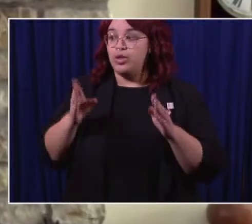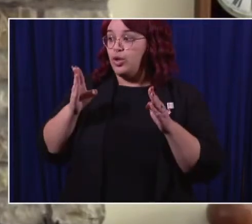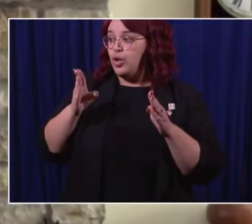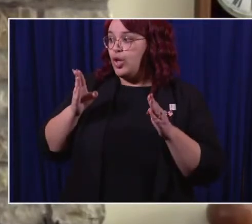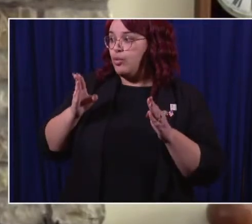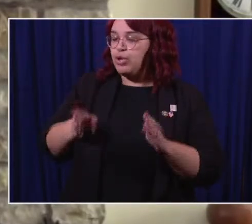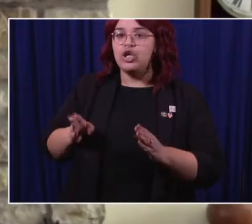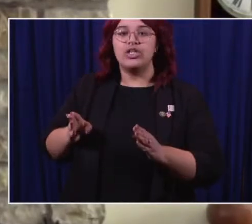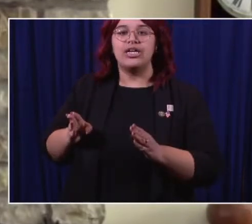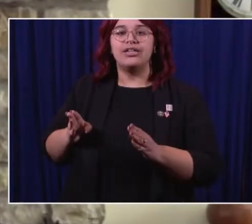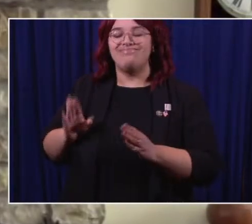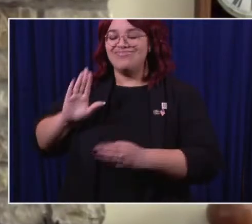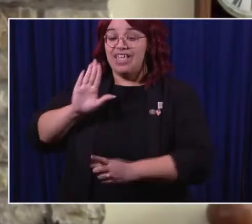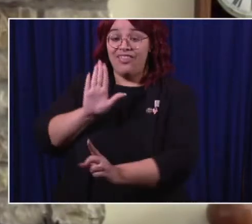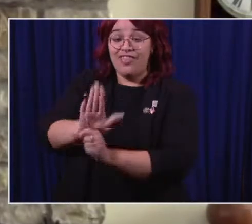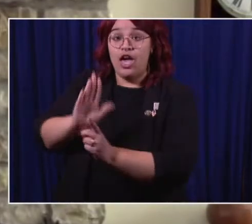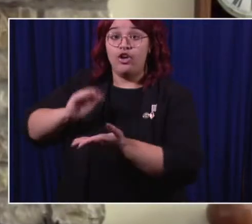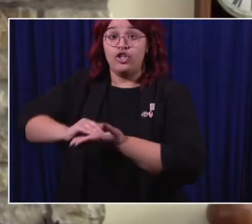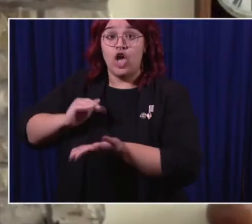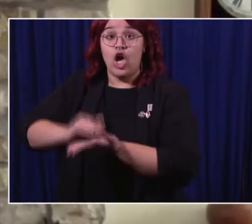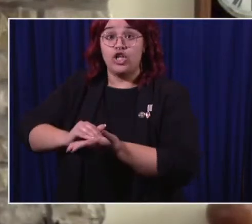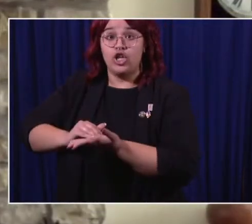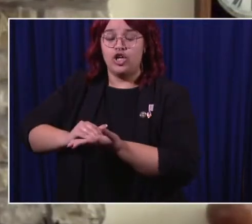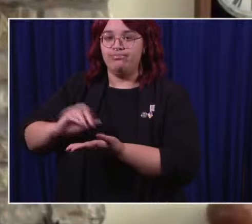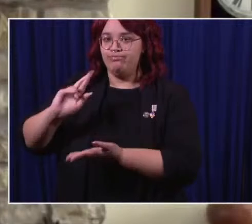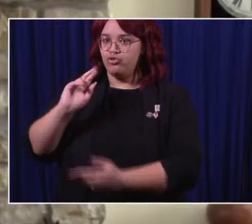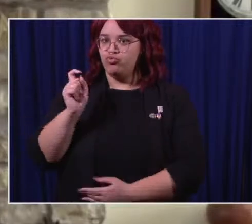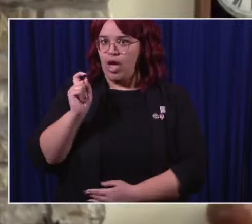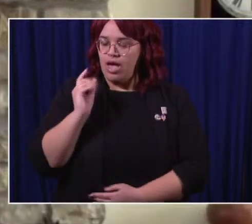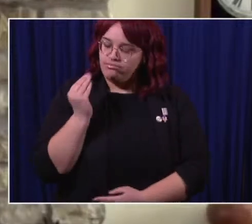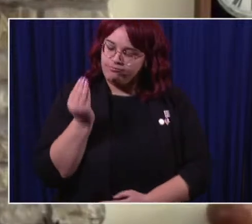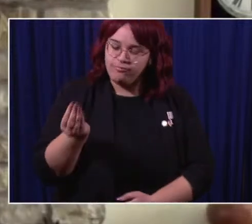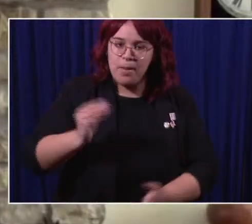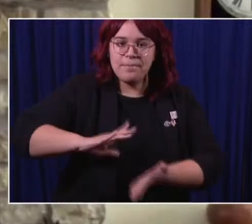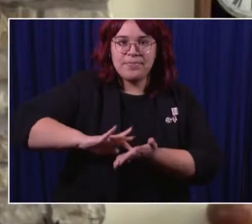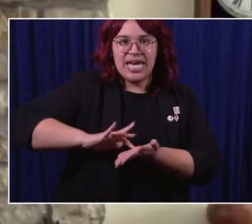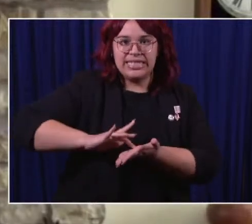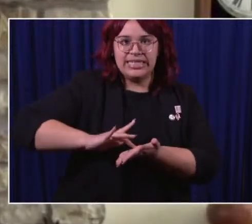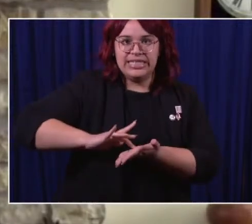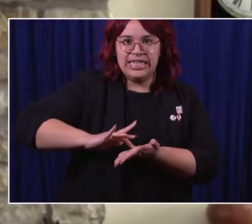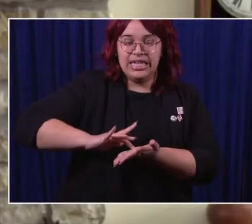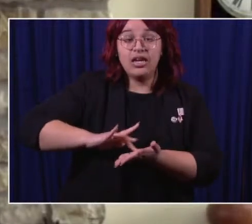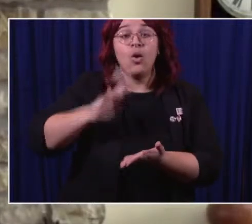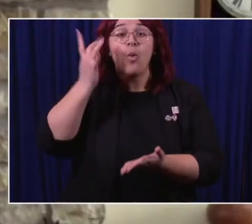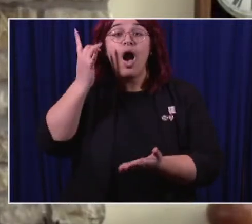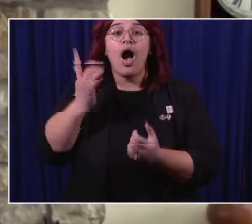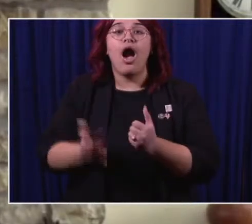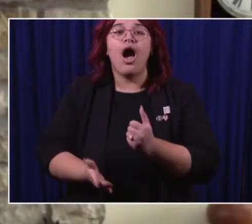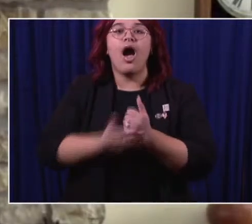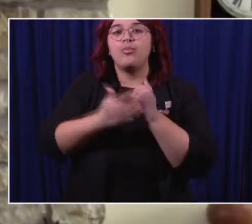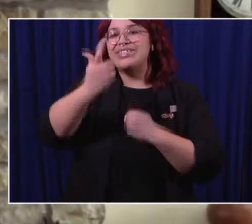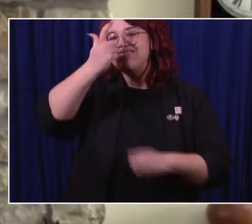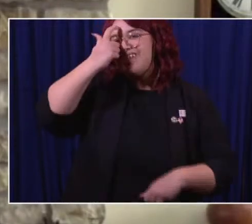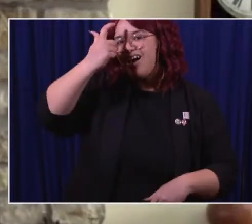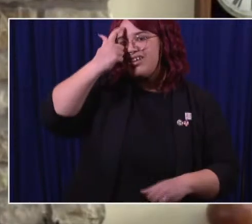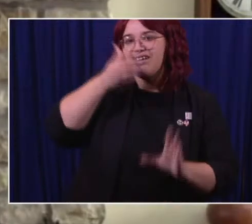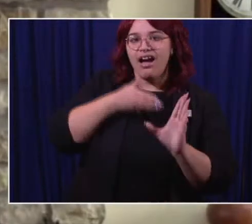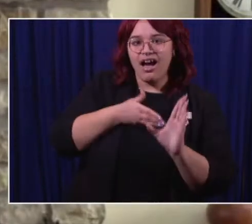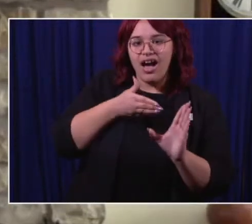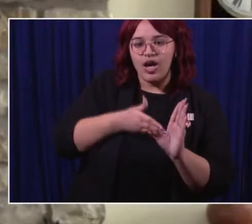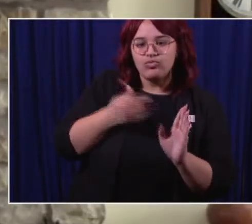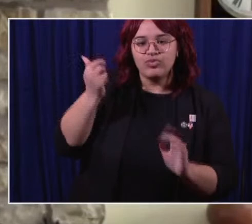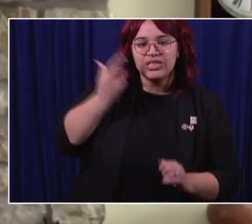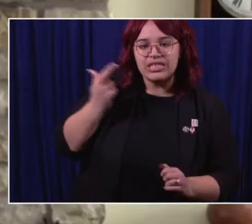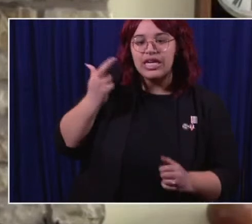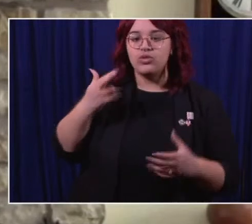stimulant. Or residents' dementia has dramatically progressed. And this is what I've heard from